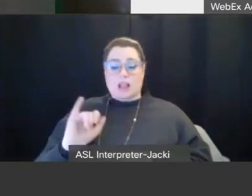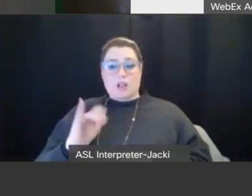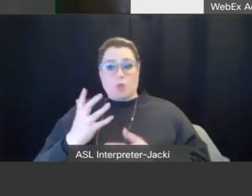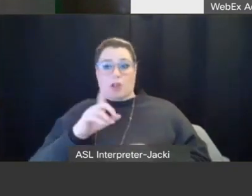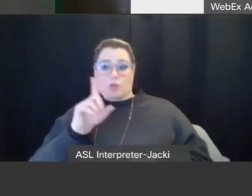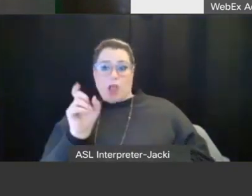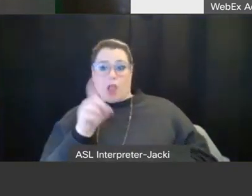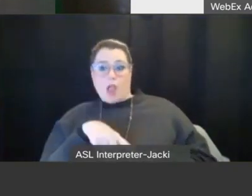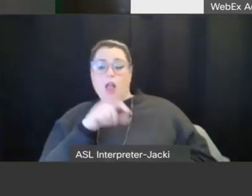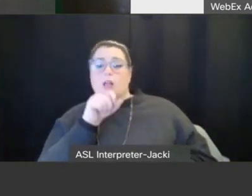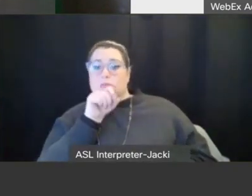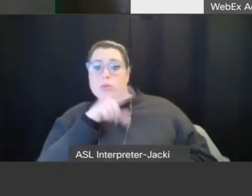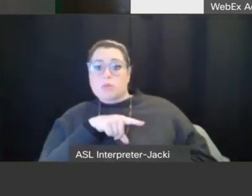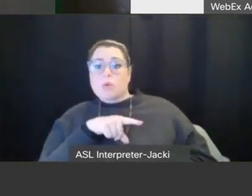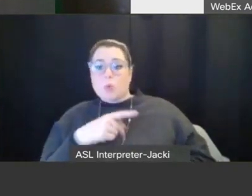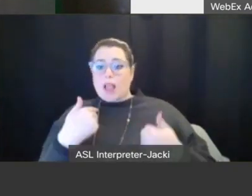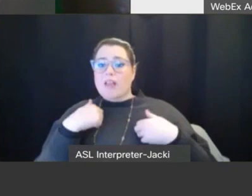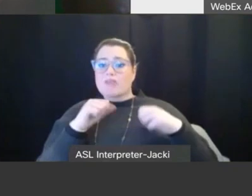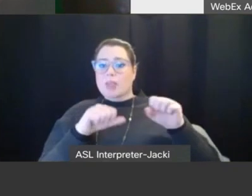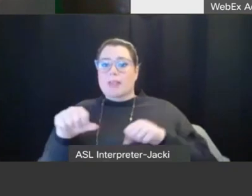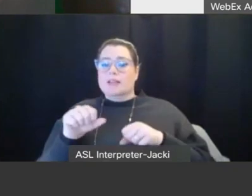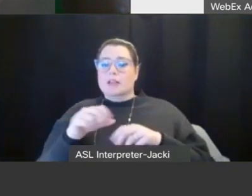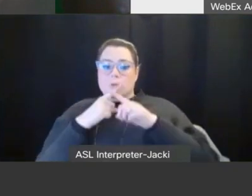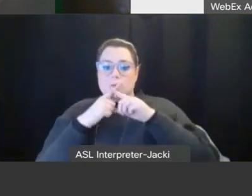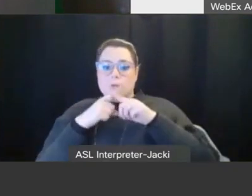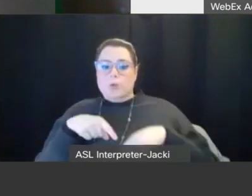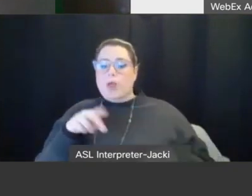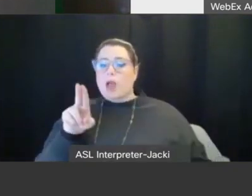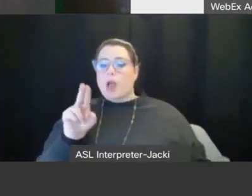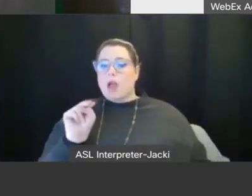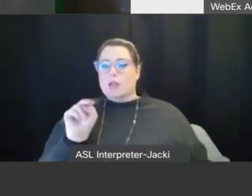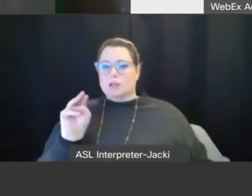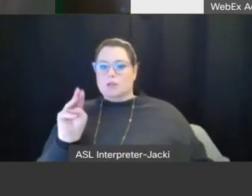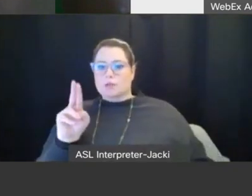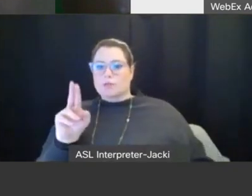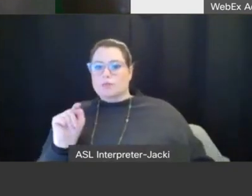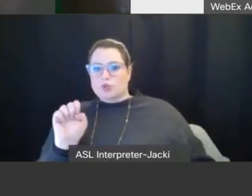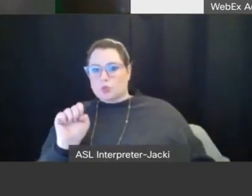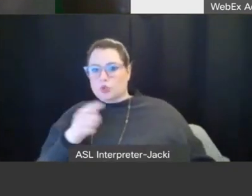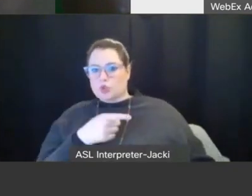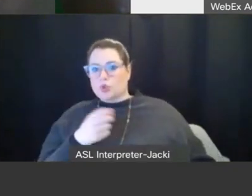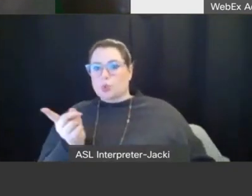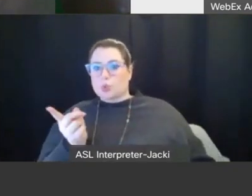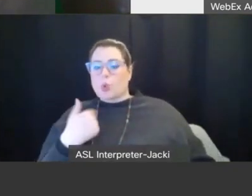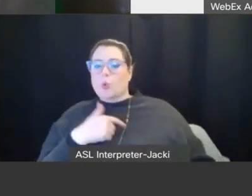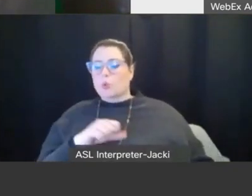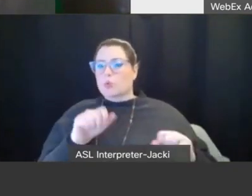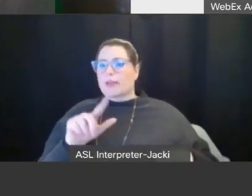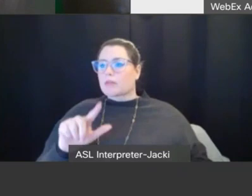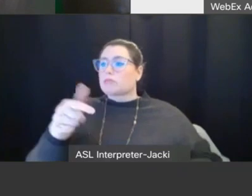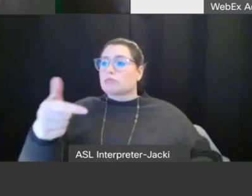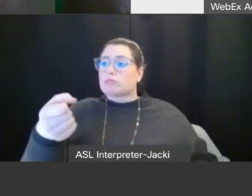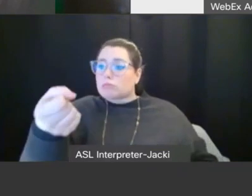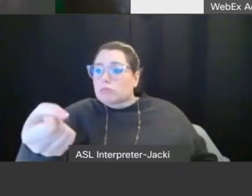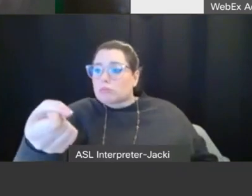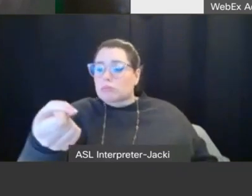do have the ability to unmute you. And so if you just put in the chat box that you have a question, we can certainly unmute you so you can